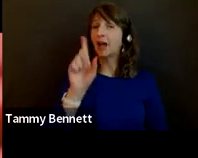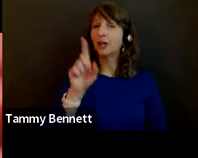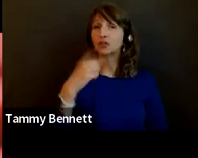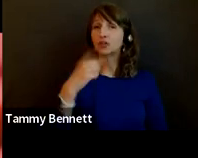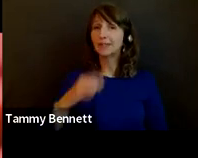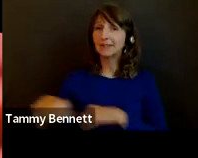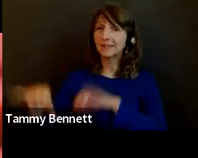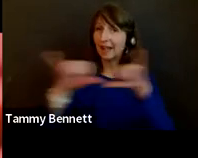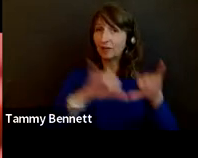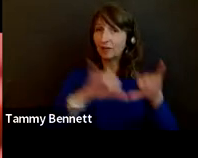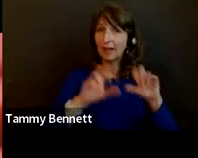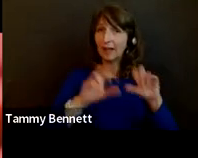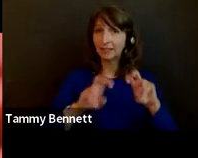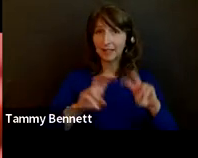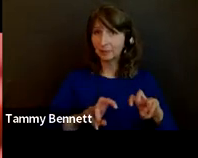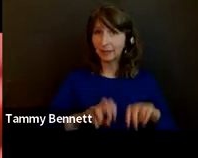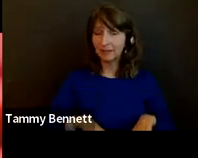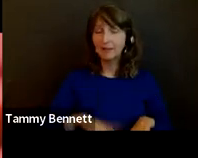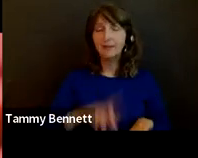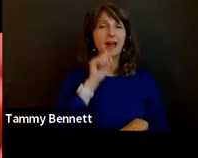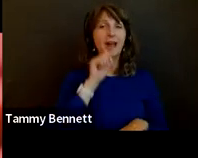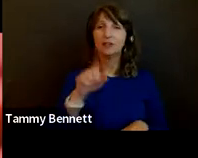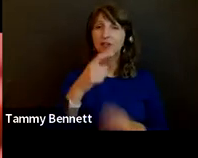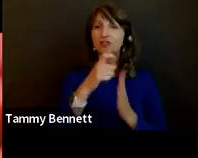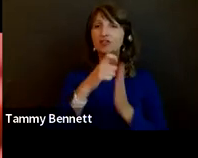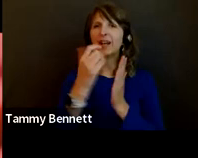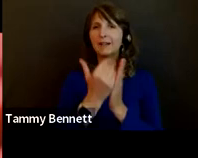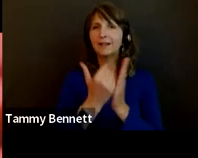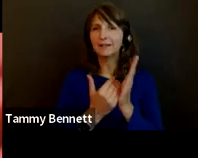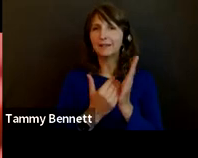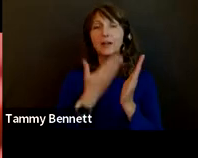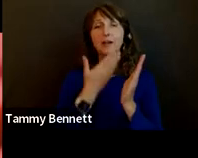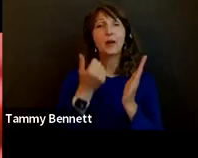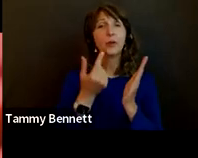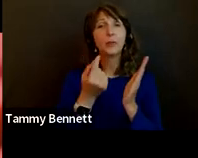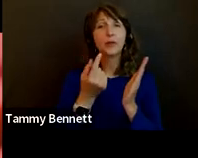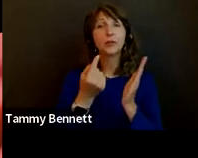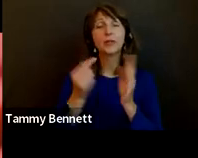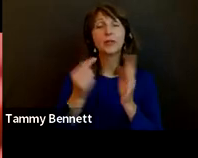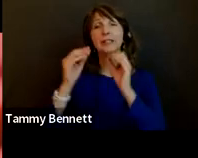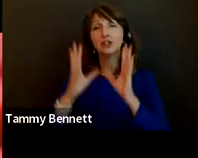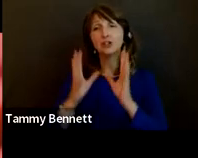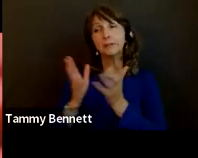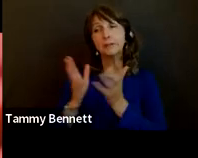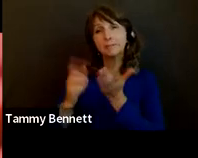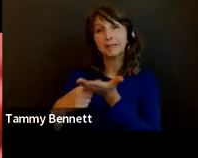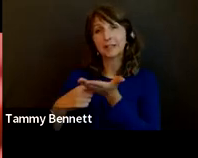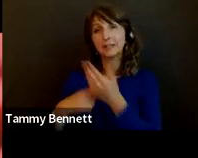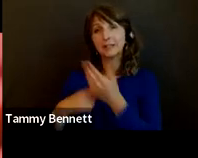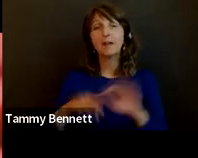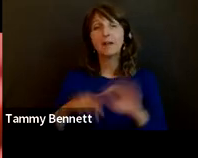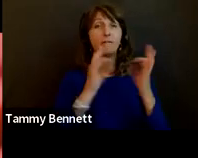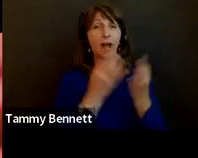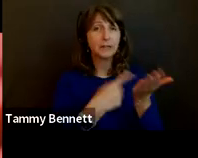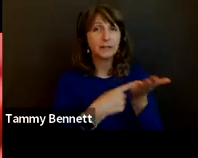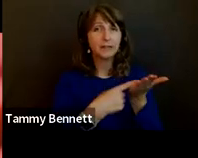checklists. Think having conversations with teachers, having conversations with families. Even if your student is old enough, if they have a job